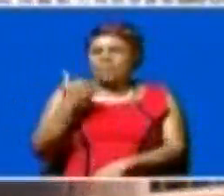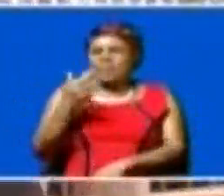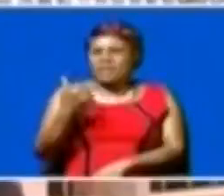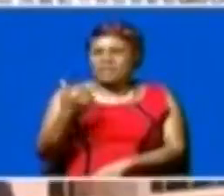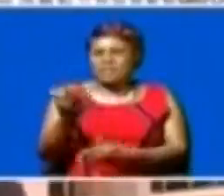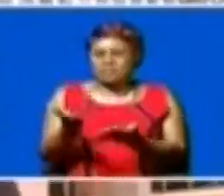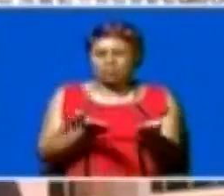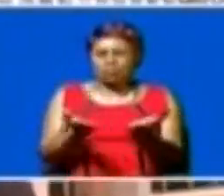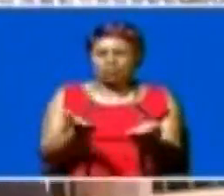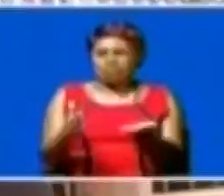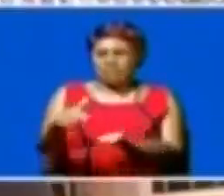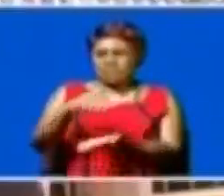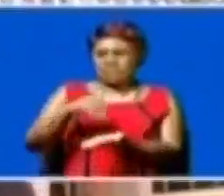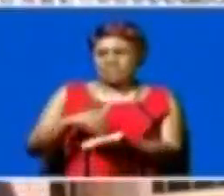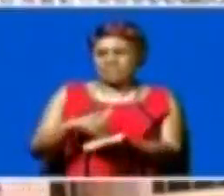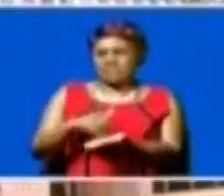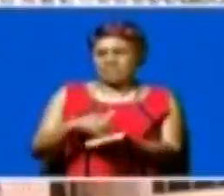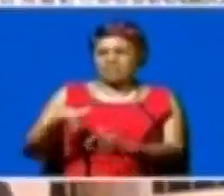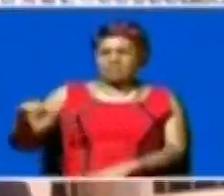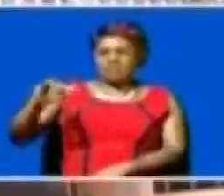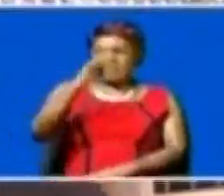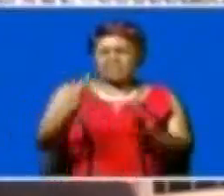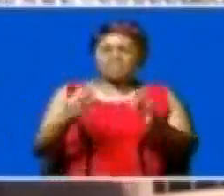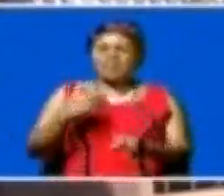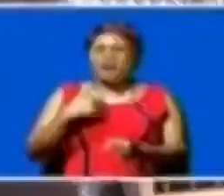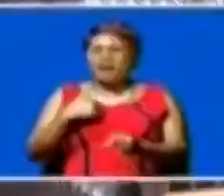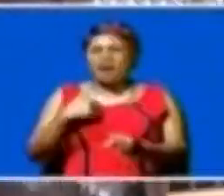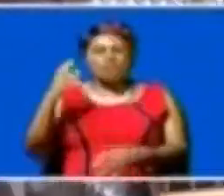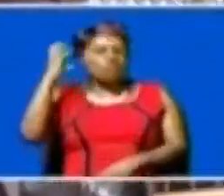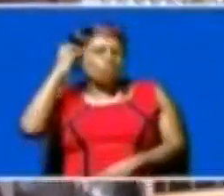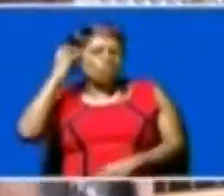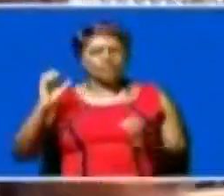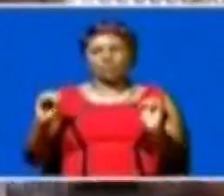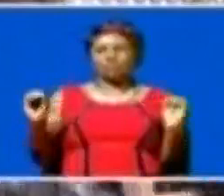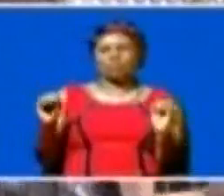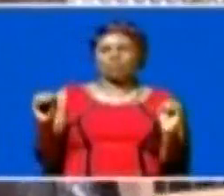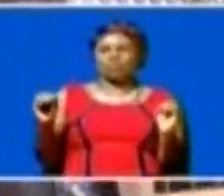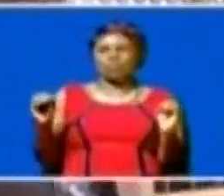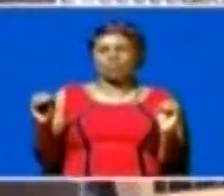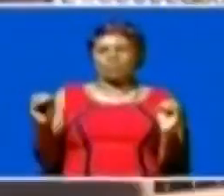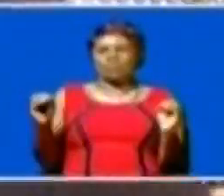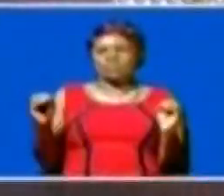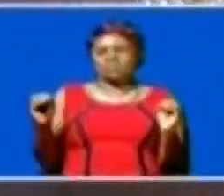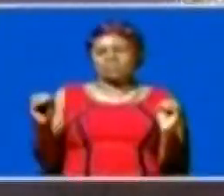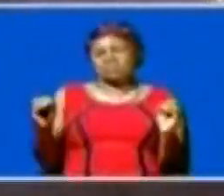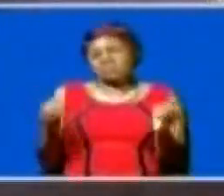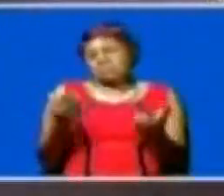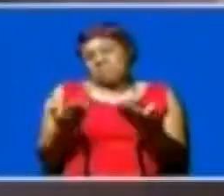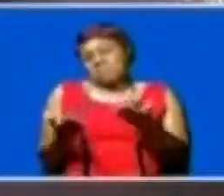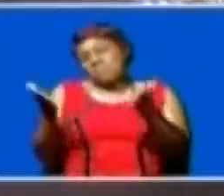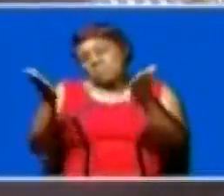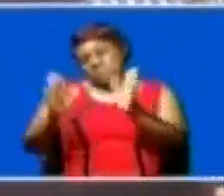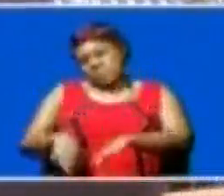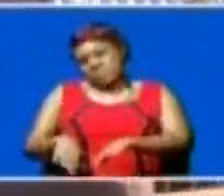Huduma Center ever. That in Bakazi we don't have one. We don't have a college here. So I can just tell for sure, even if they